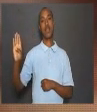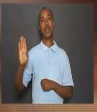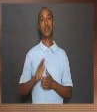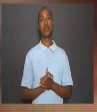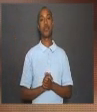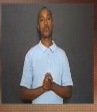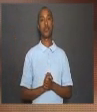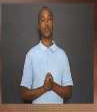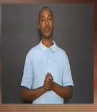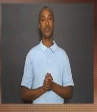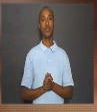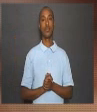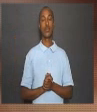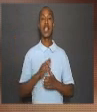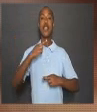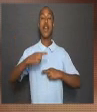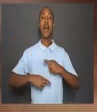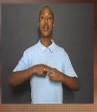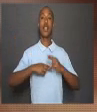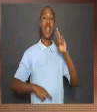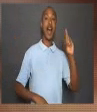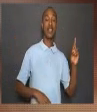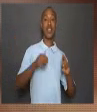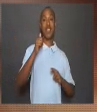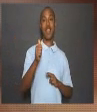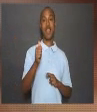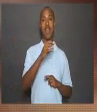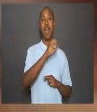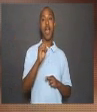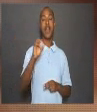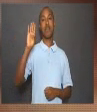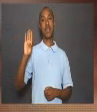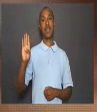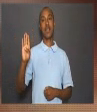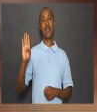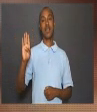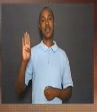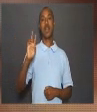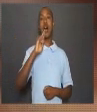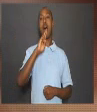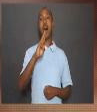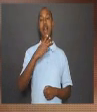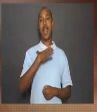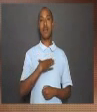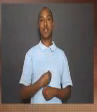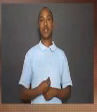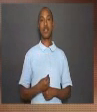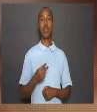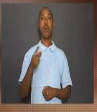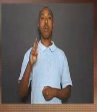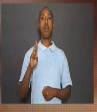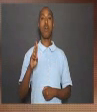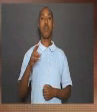AB. The reactants A and B are elements